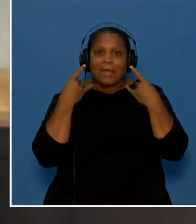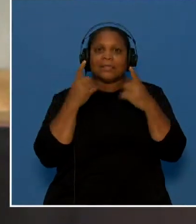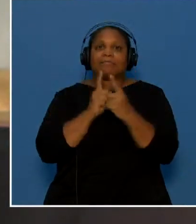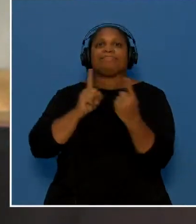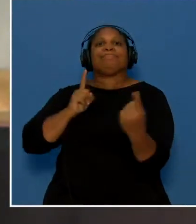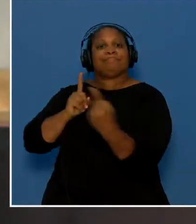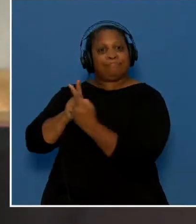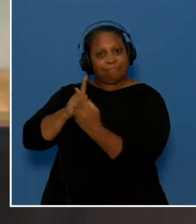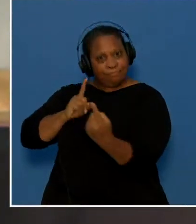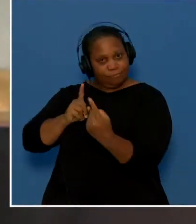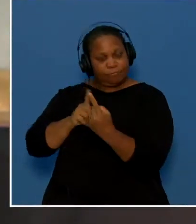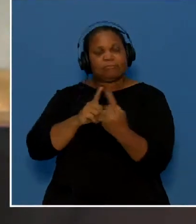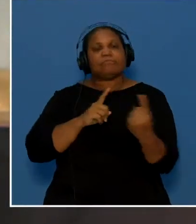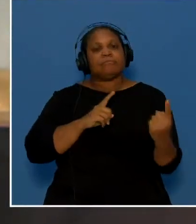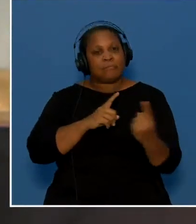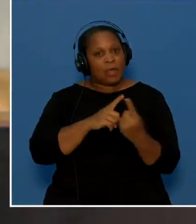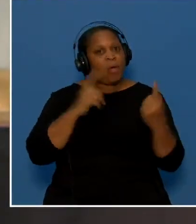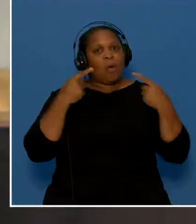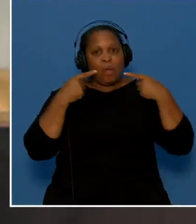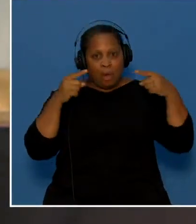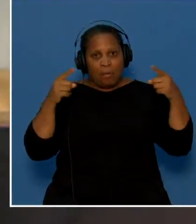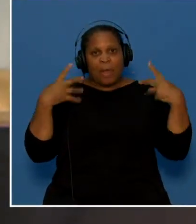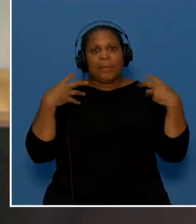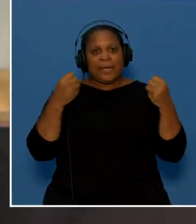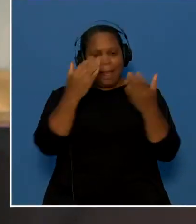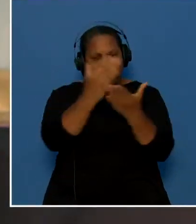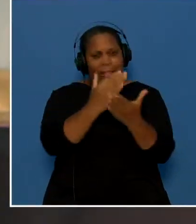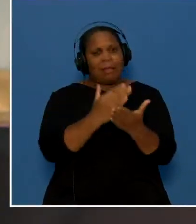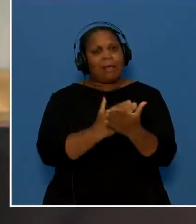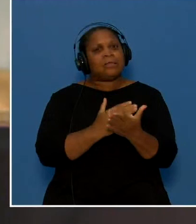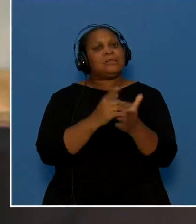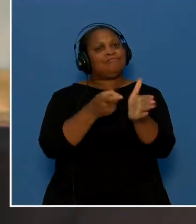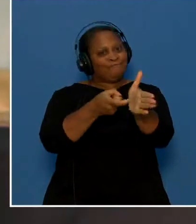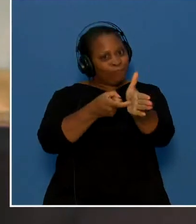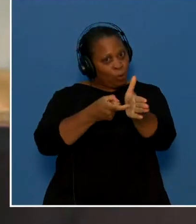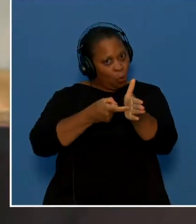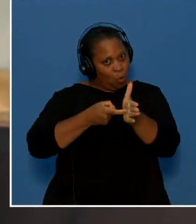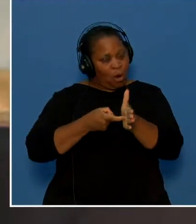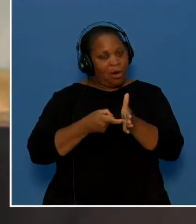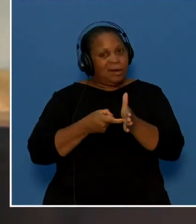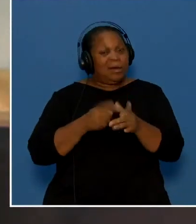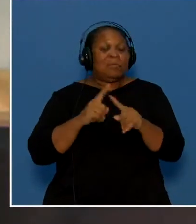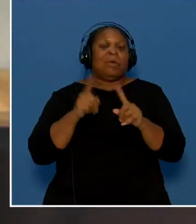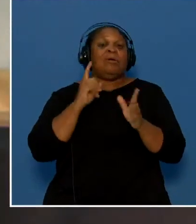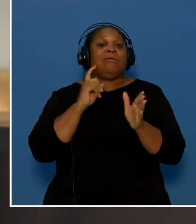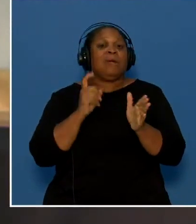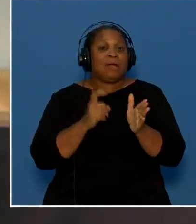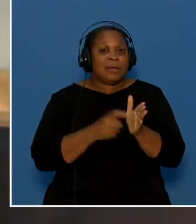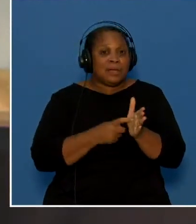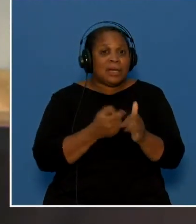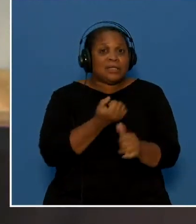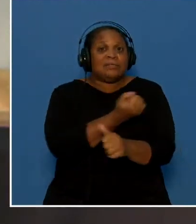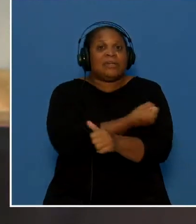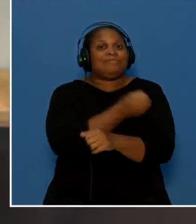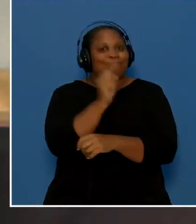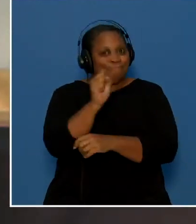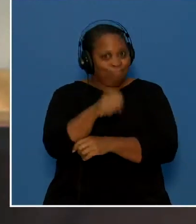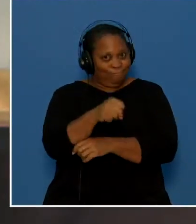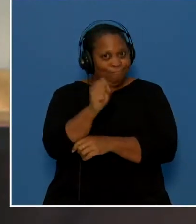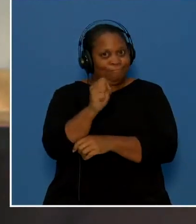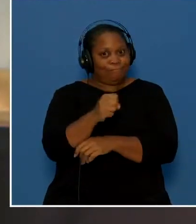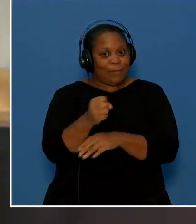physically distance, and all the other public health guidelines will also still be required. However, recognizing that the vaccine will certainly be